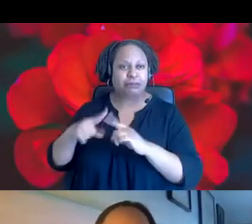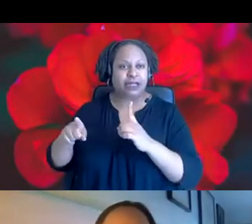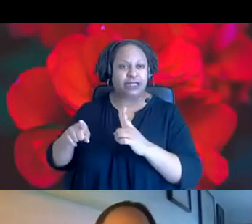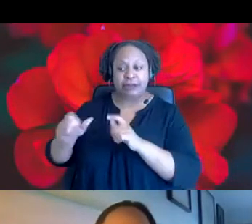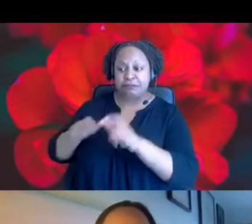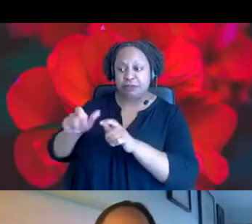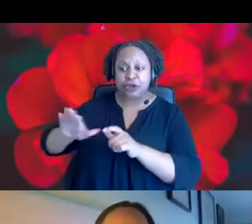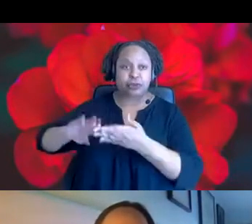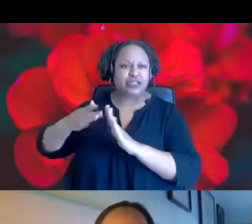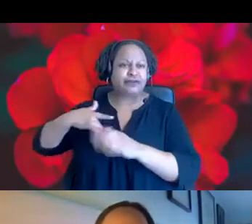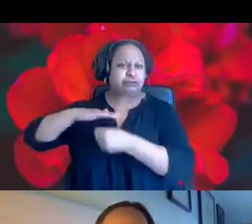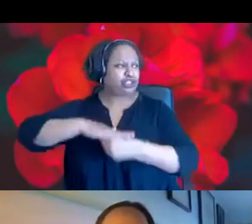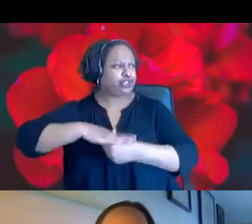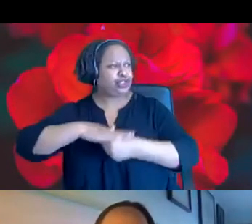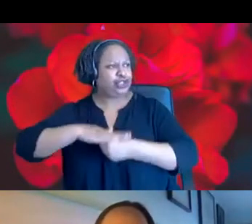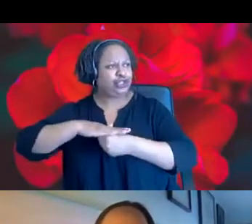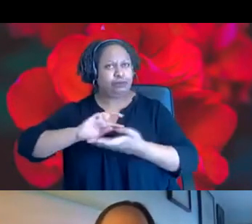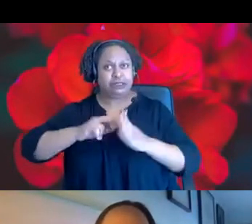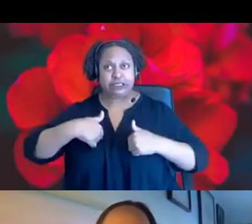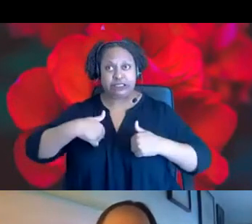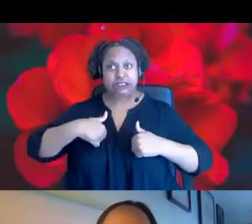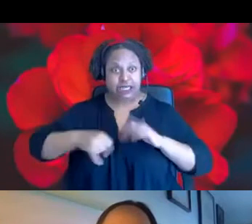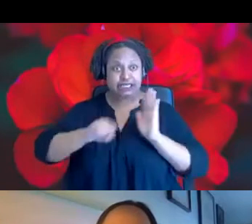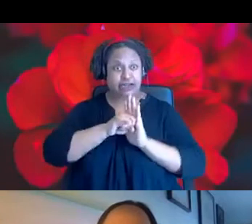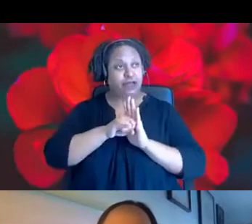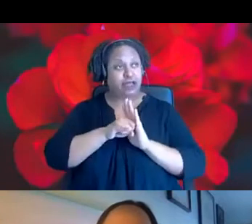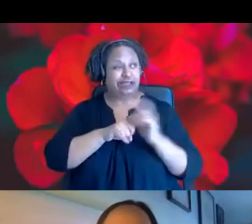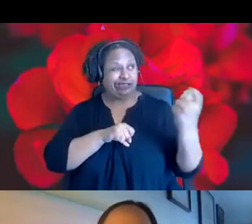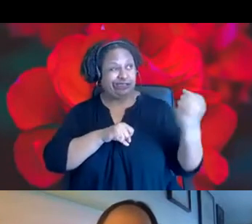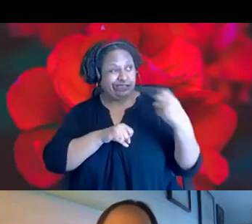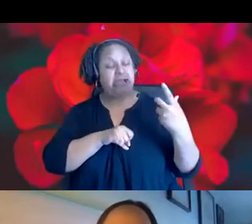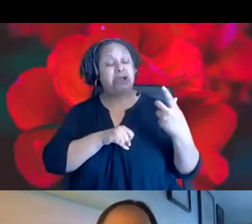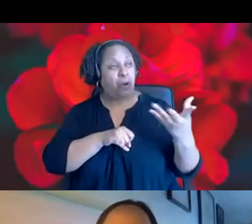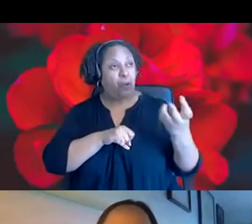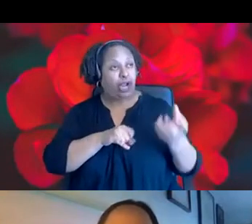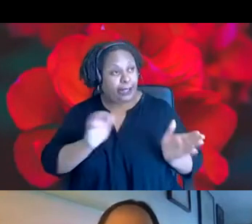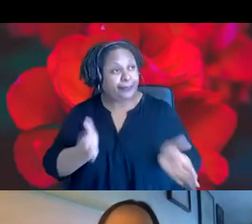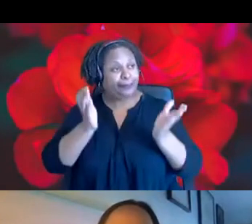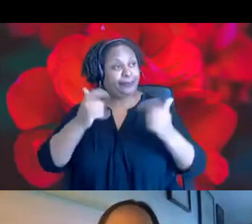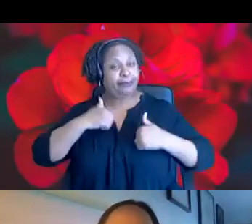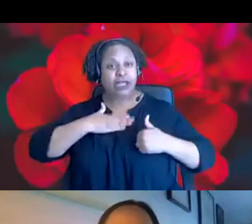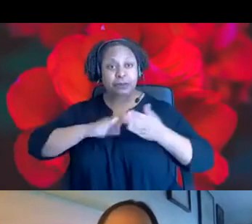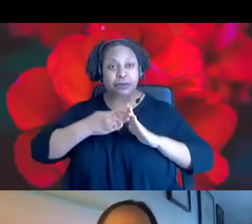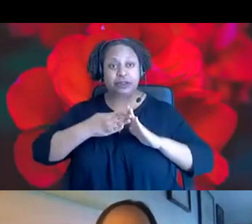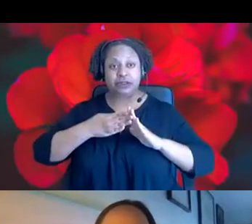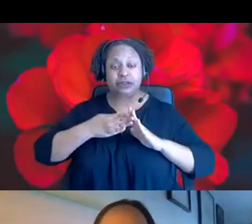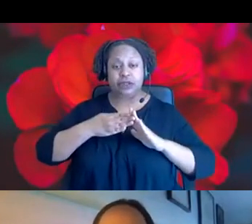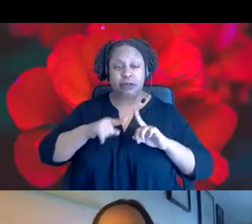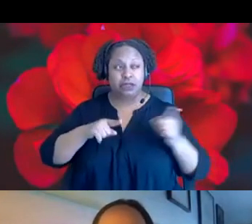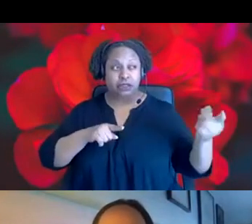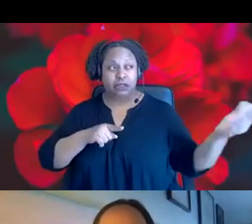communities to stand up and be like, I'm XYZ identities. And is that really where we want to go,